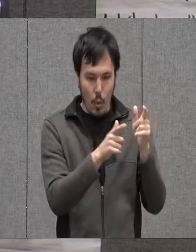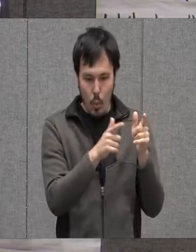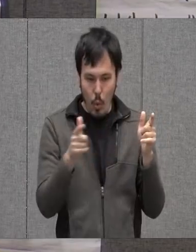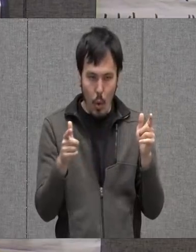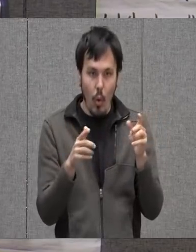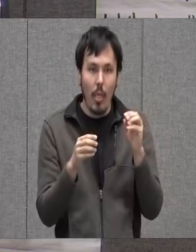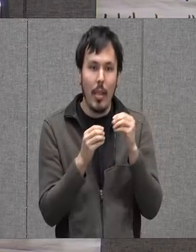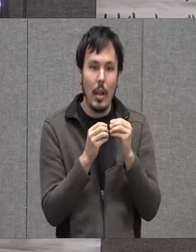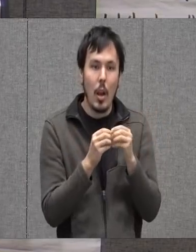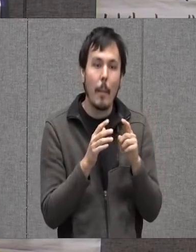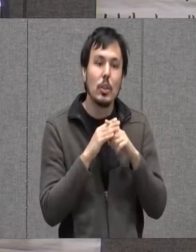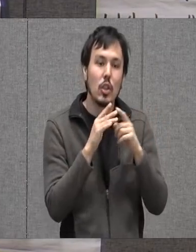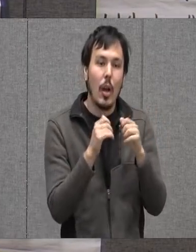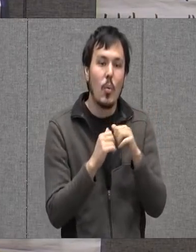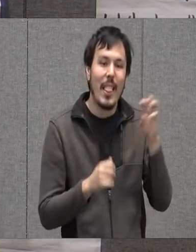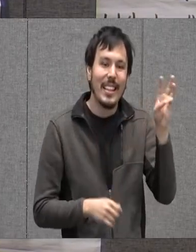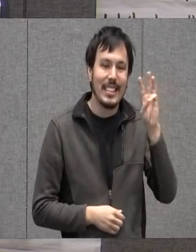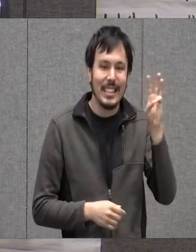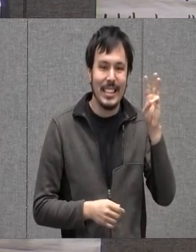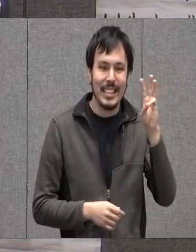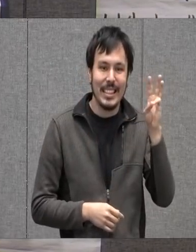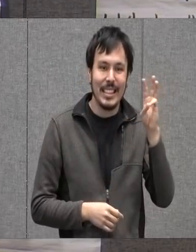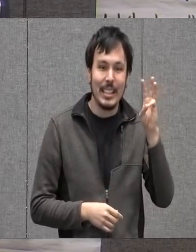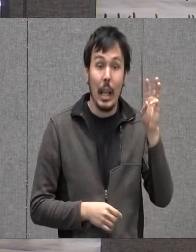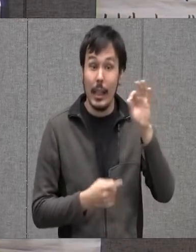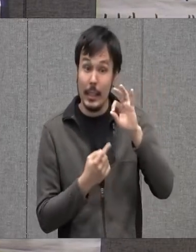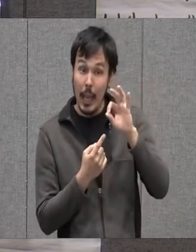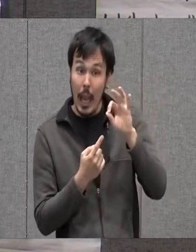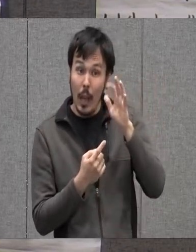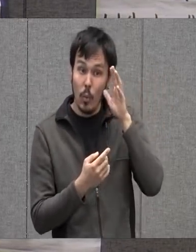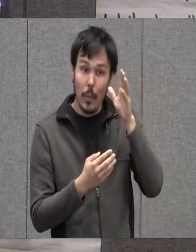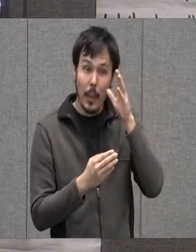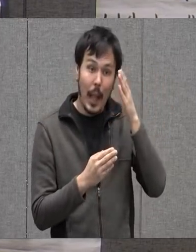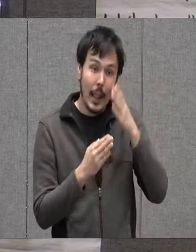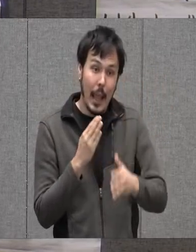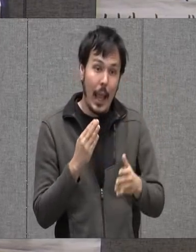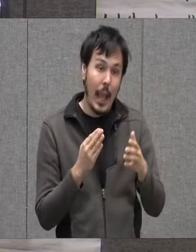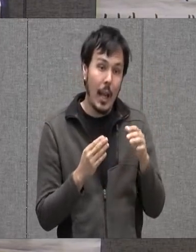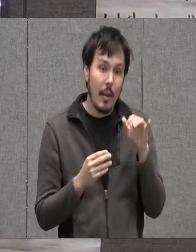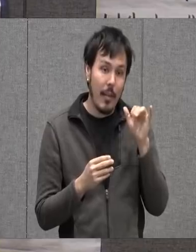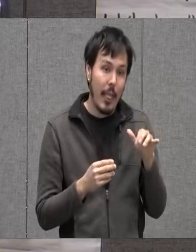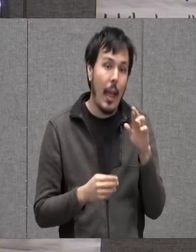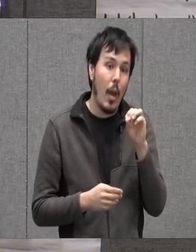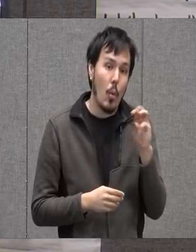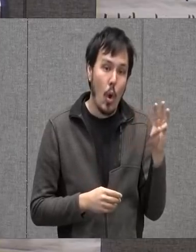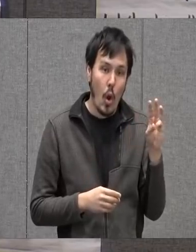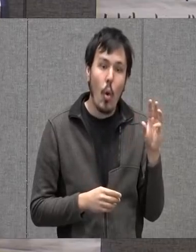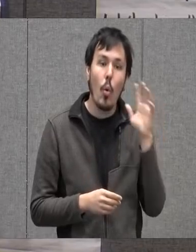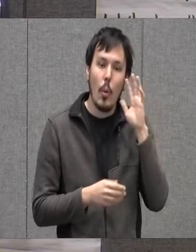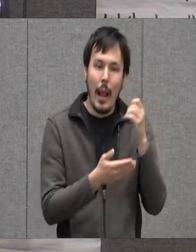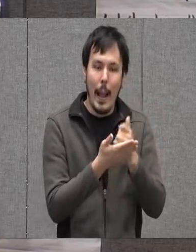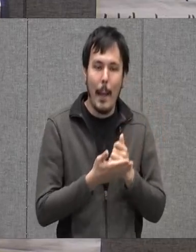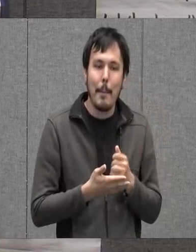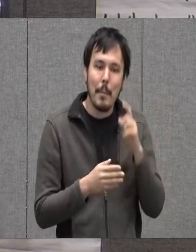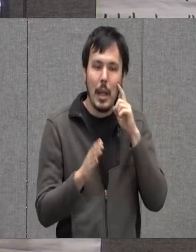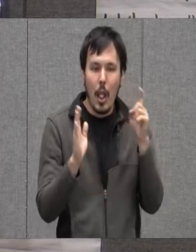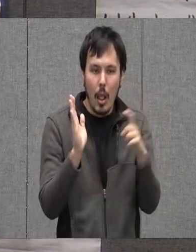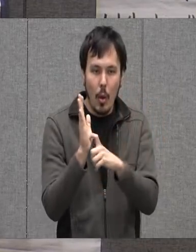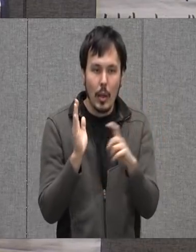with 6, and the 9 is going to be at the end of the row. So that can help me locate numbers on a hundreds chart.